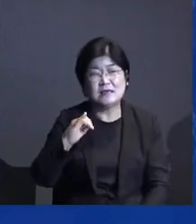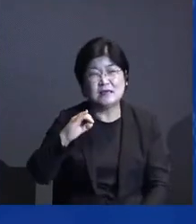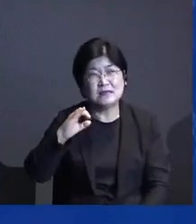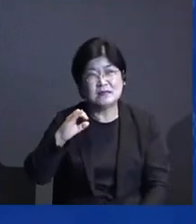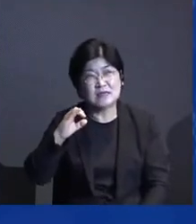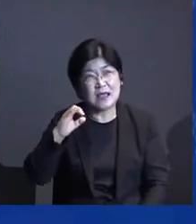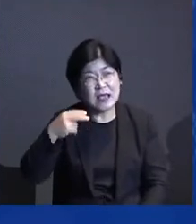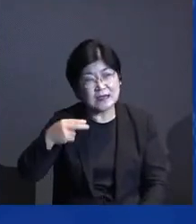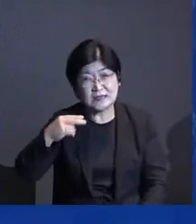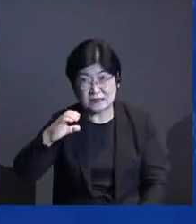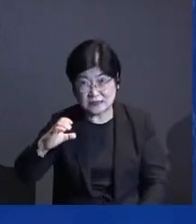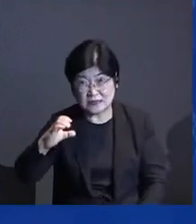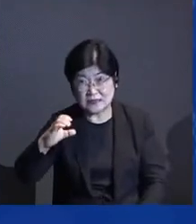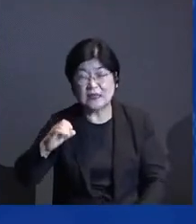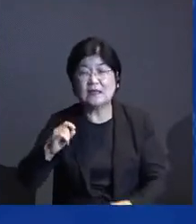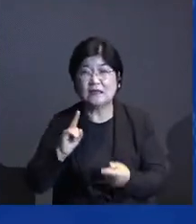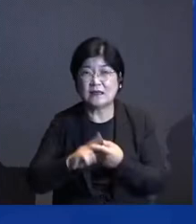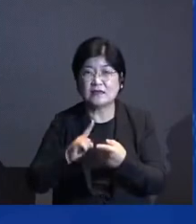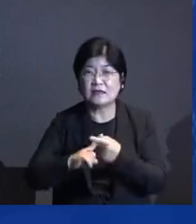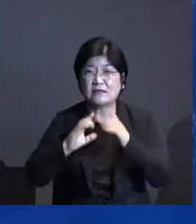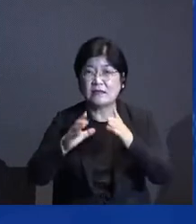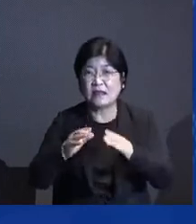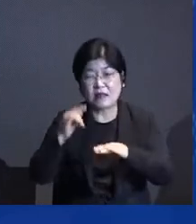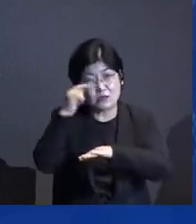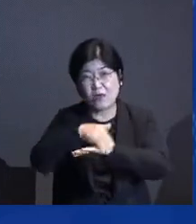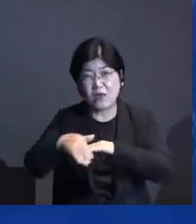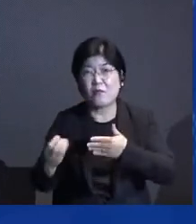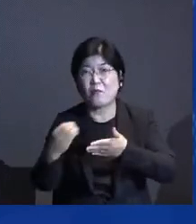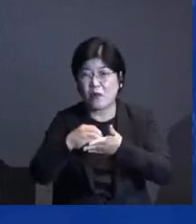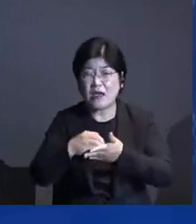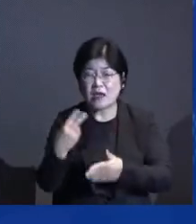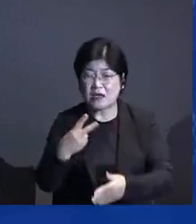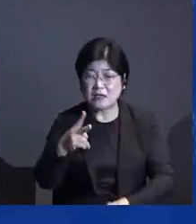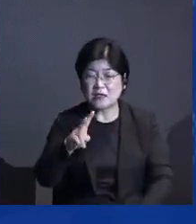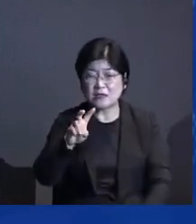invite Ms. Nunga to make her presentation.